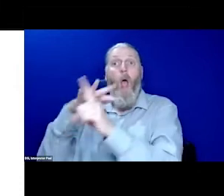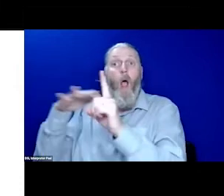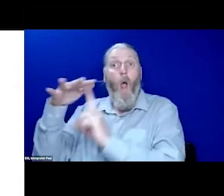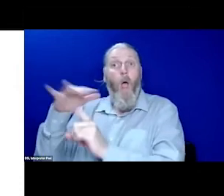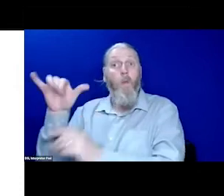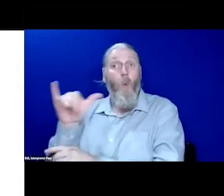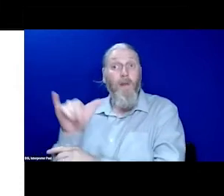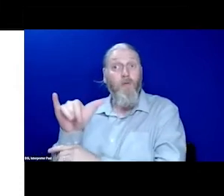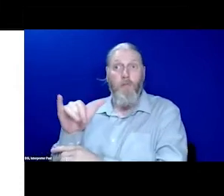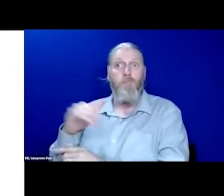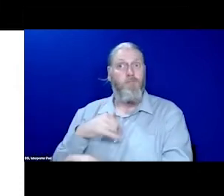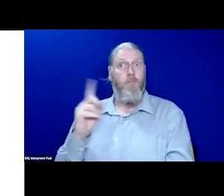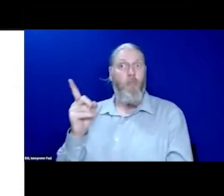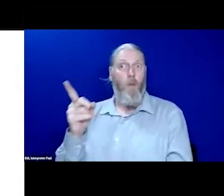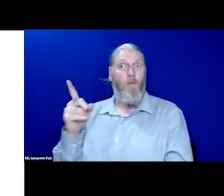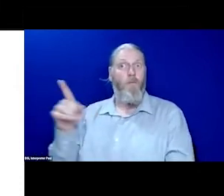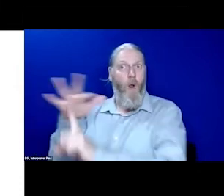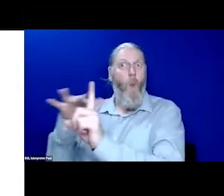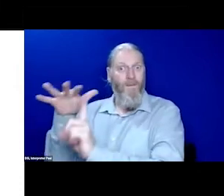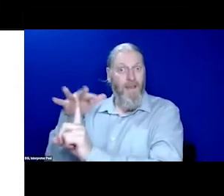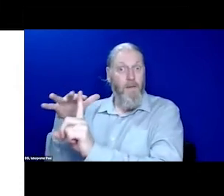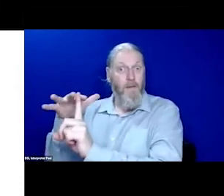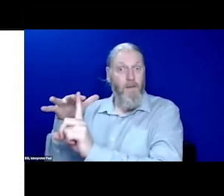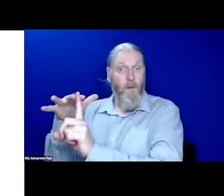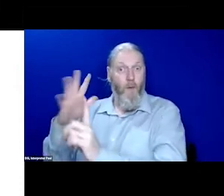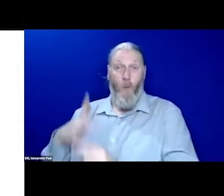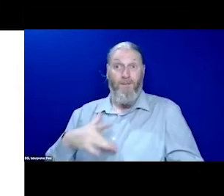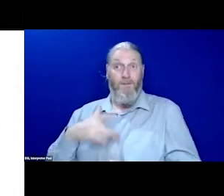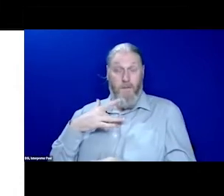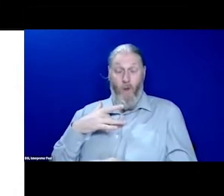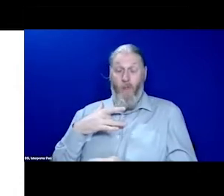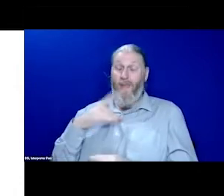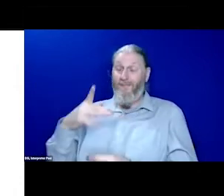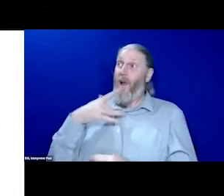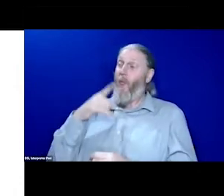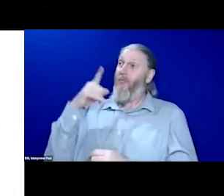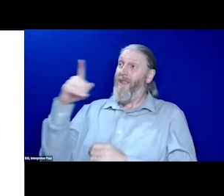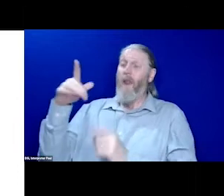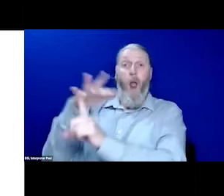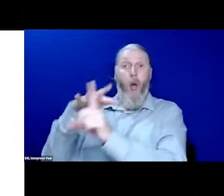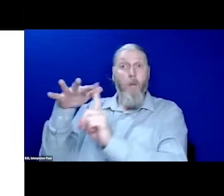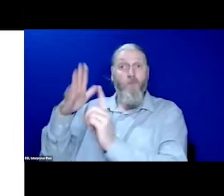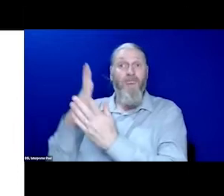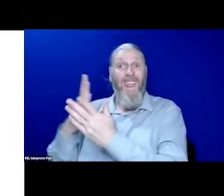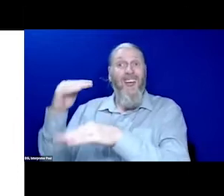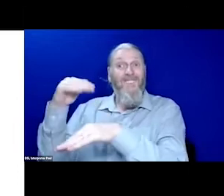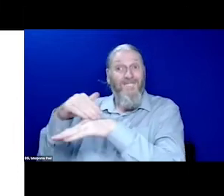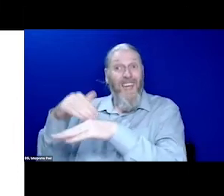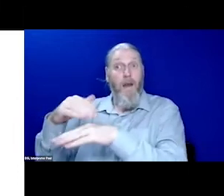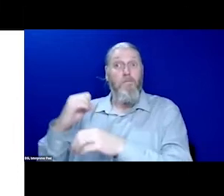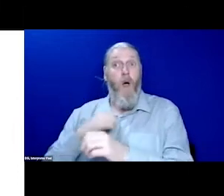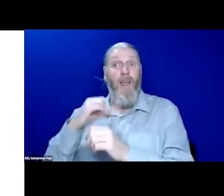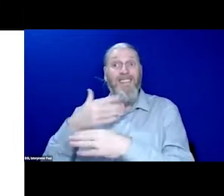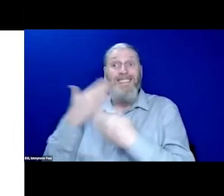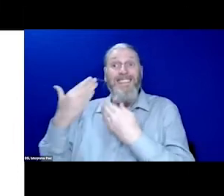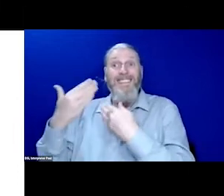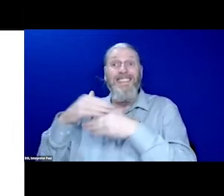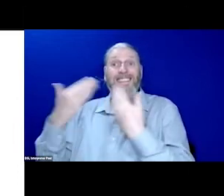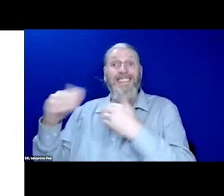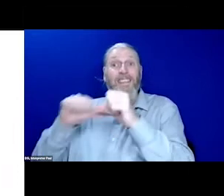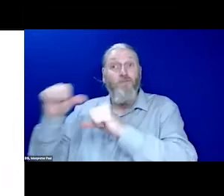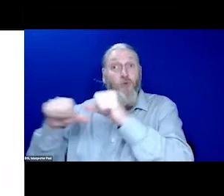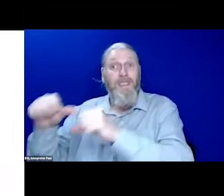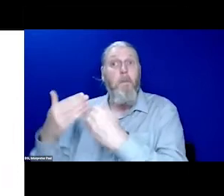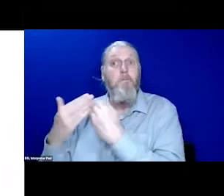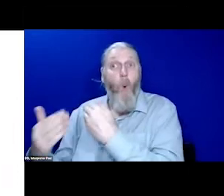causing much more disruption to their daily routines. And this is particularly true for people who weren't otherwise anxious. And there